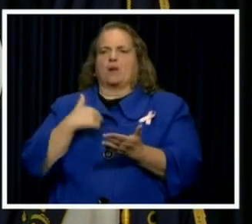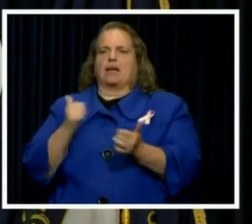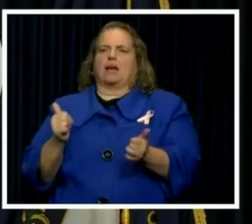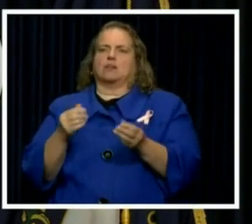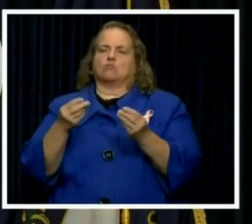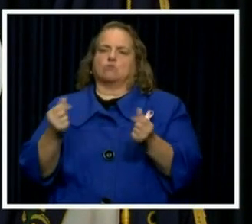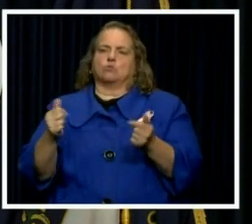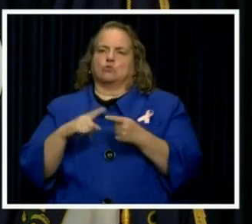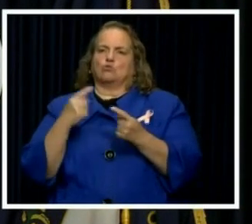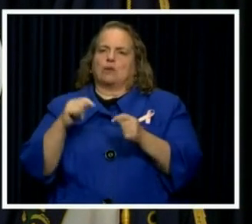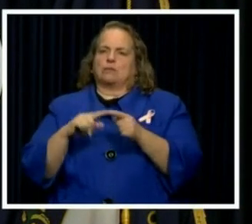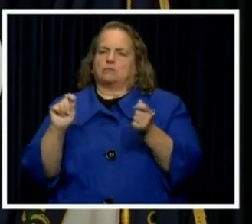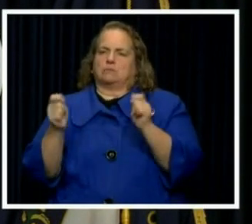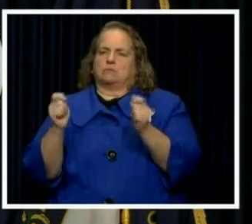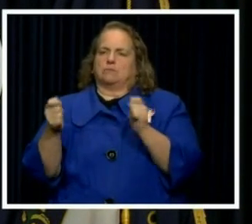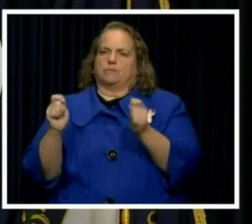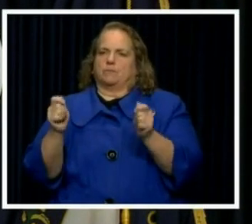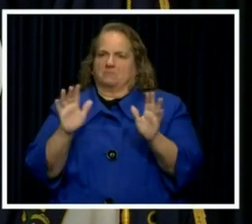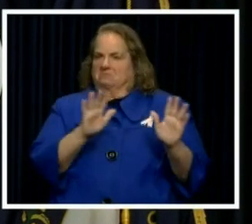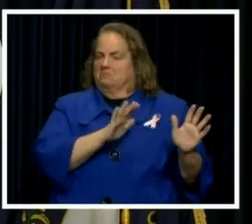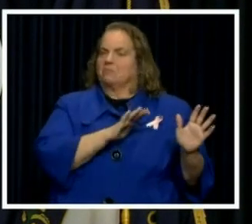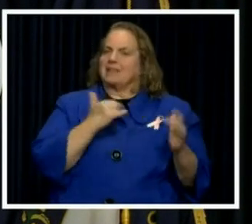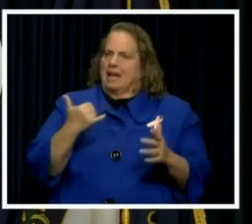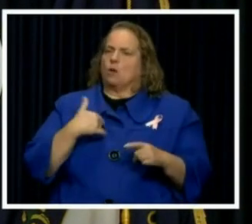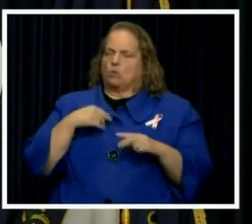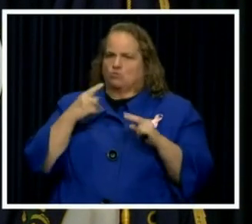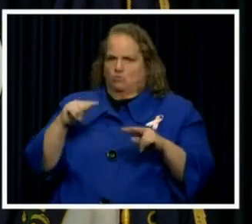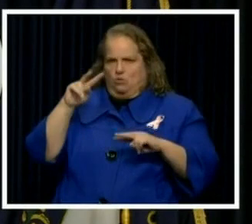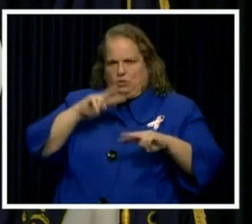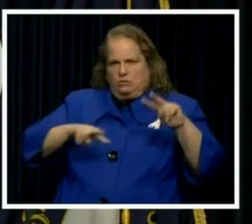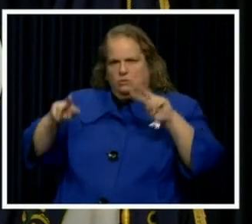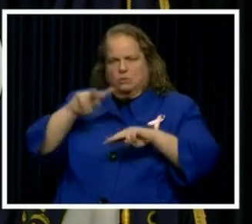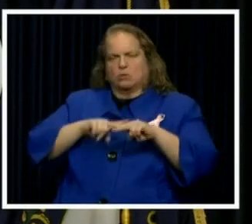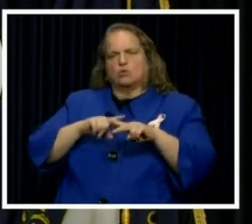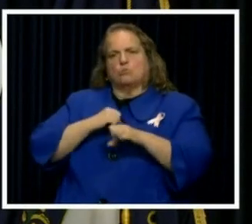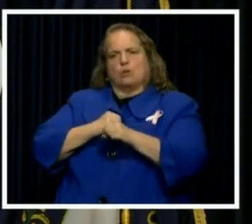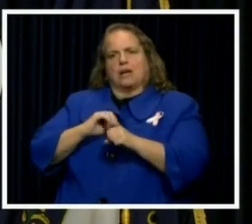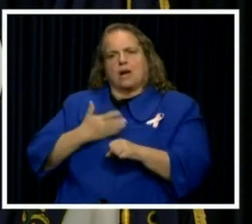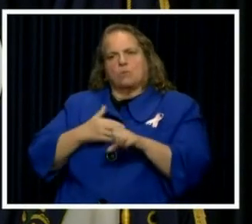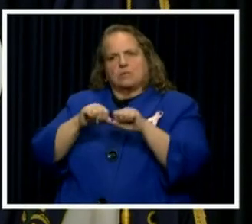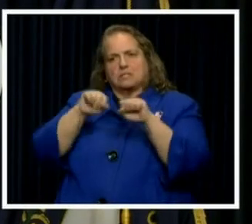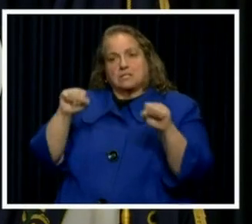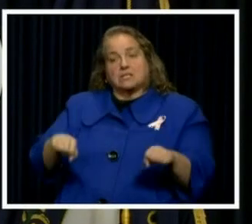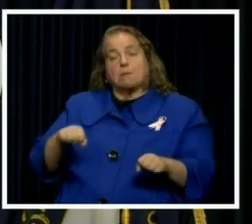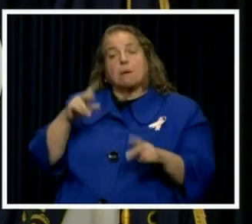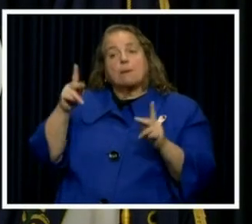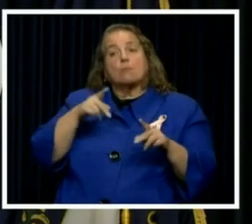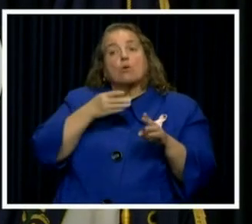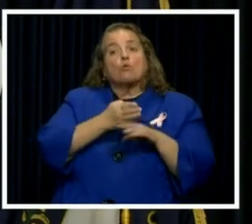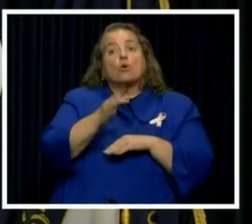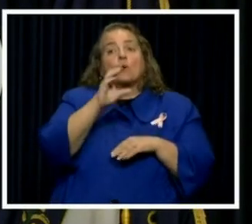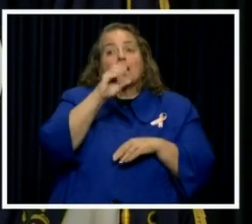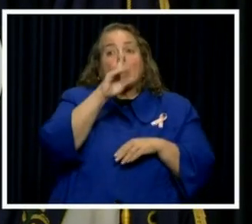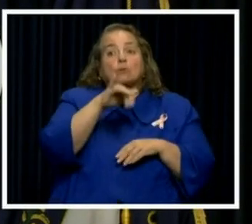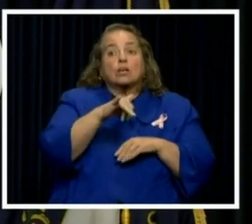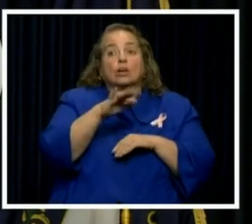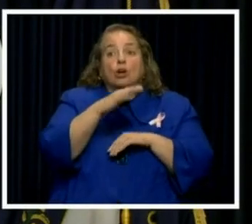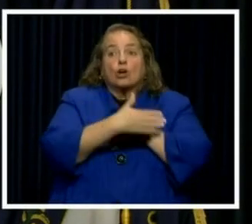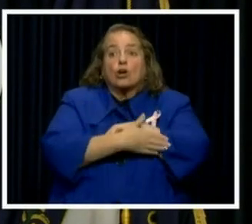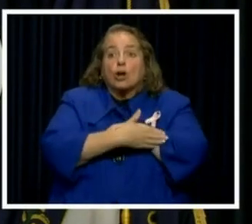folks, whether it's engagement through the State Board of Elections to the county clerks,